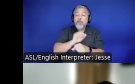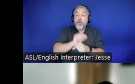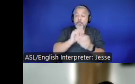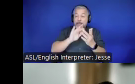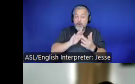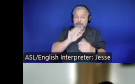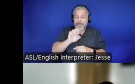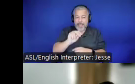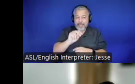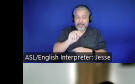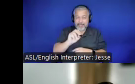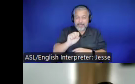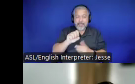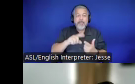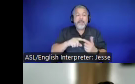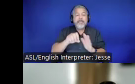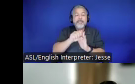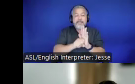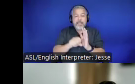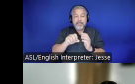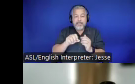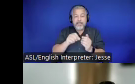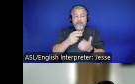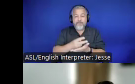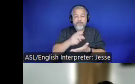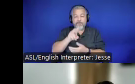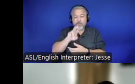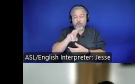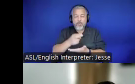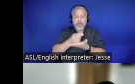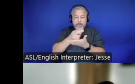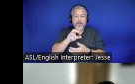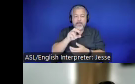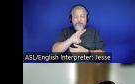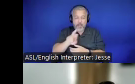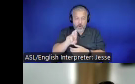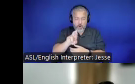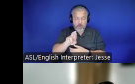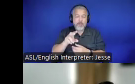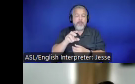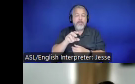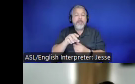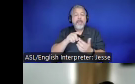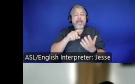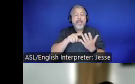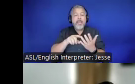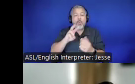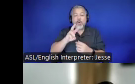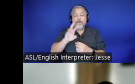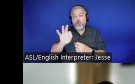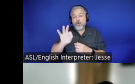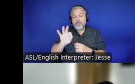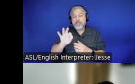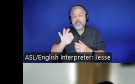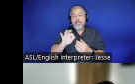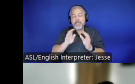ENs, State Vocational Rehabilitation, or VR, which is Department of Rehabilitation in California, and the Workforce Employment Networks,